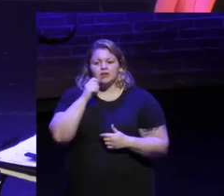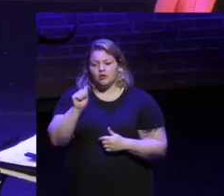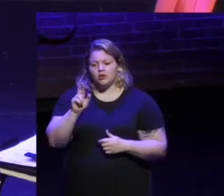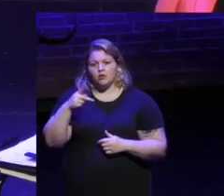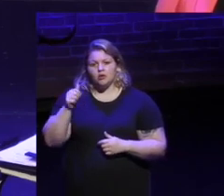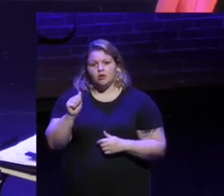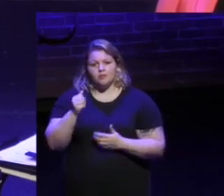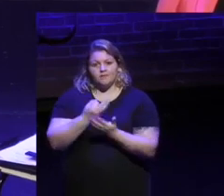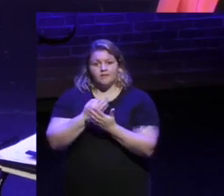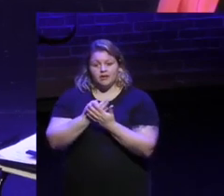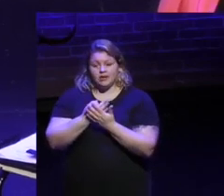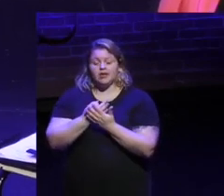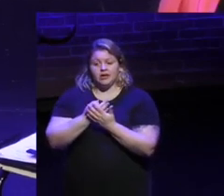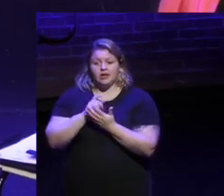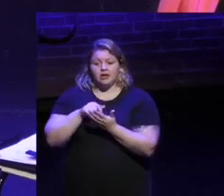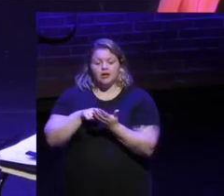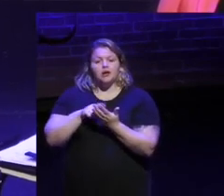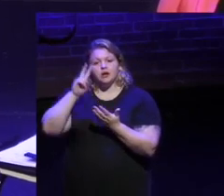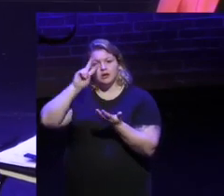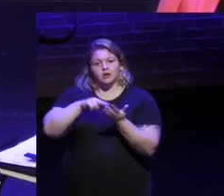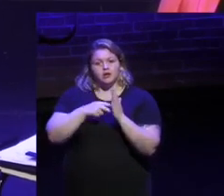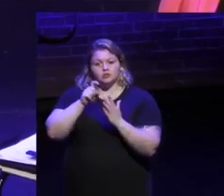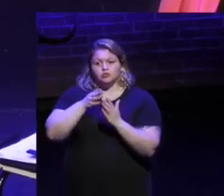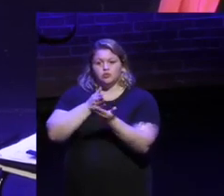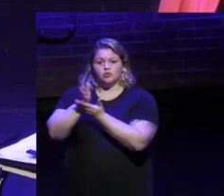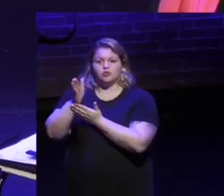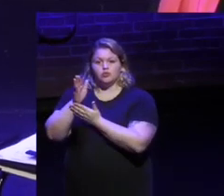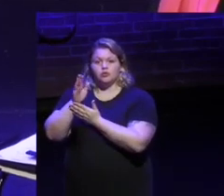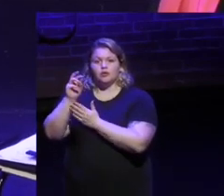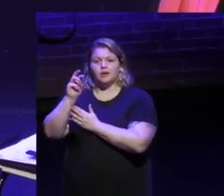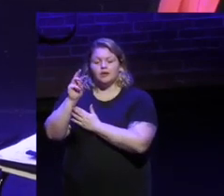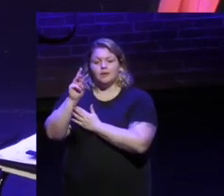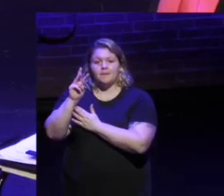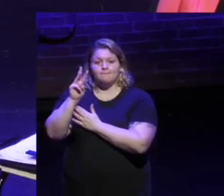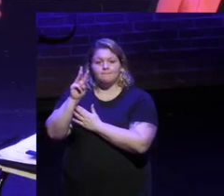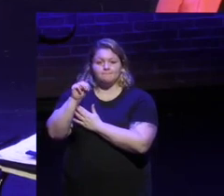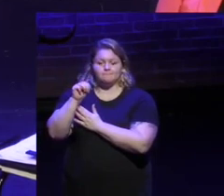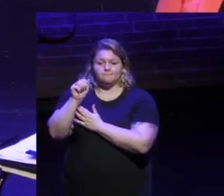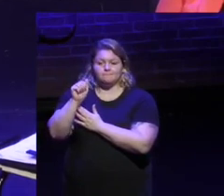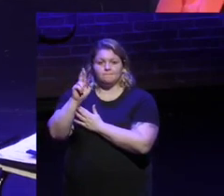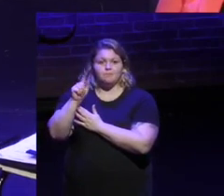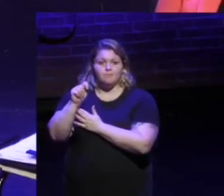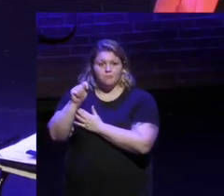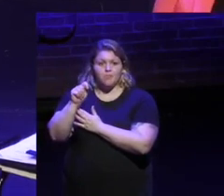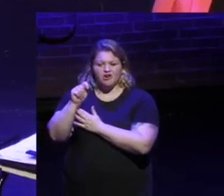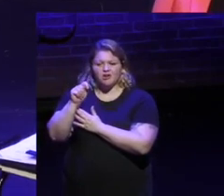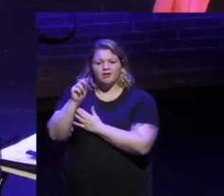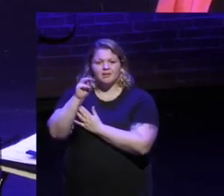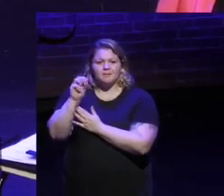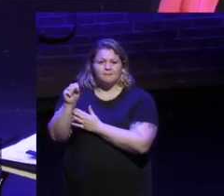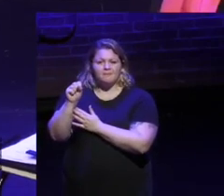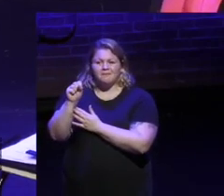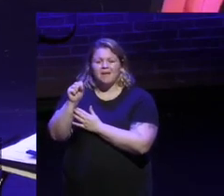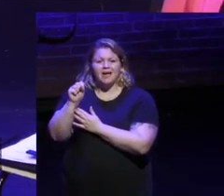the governor's proposal initially had that money going through MOT, Mass Office of Travel and Tourism. A lot of you were involved in the advocacy for that.